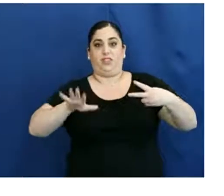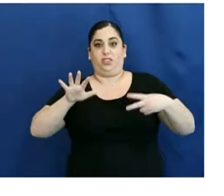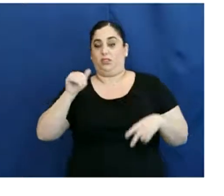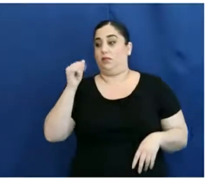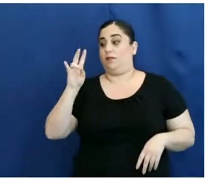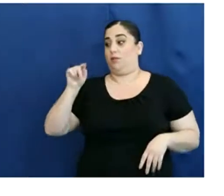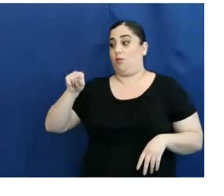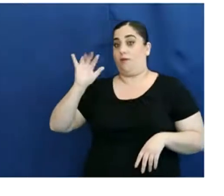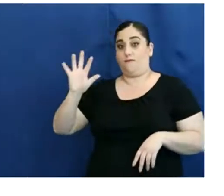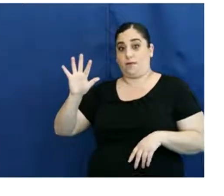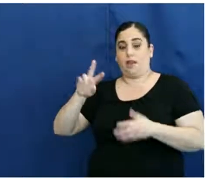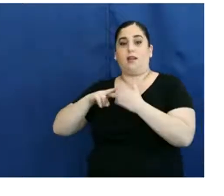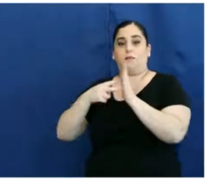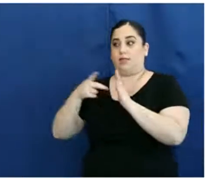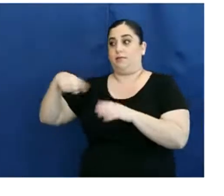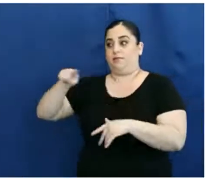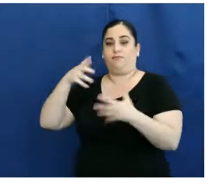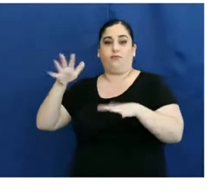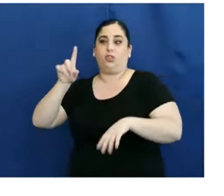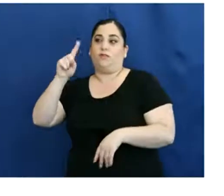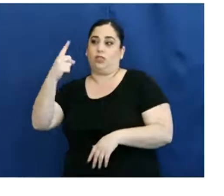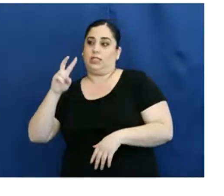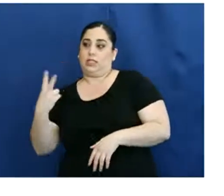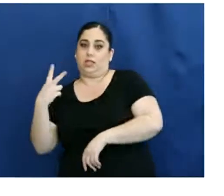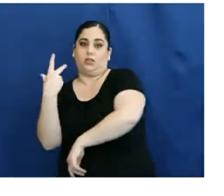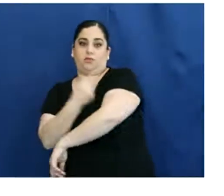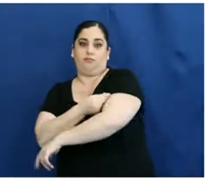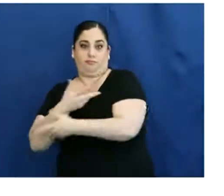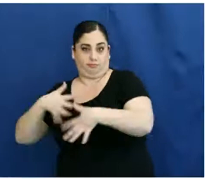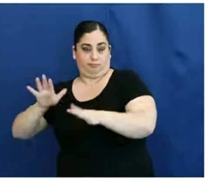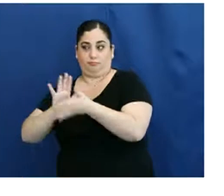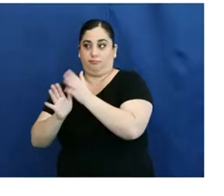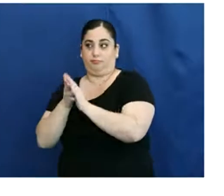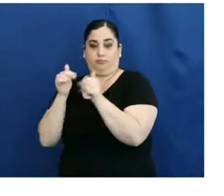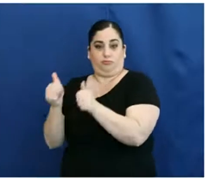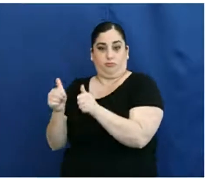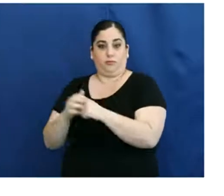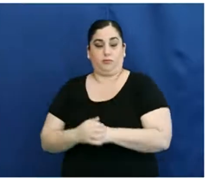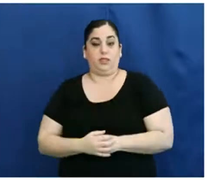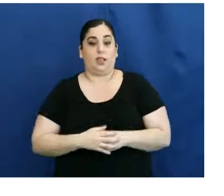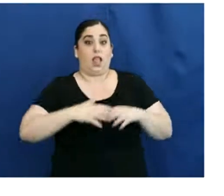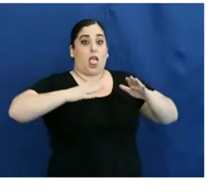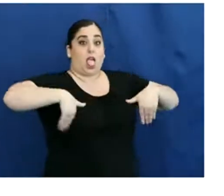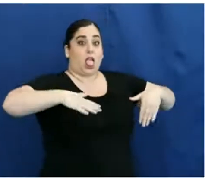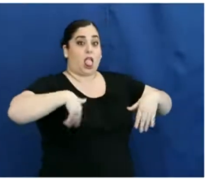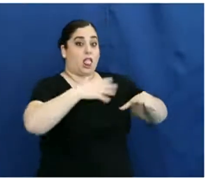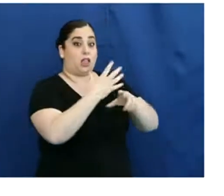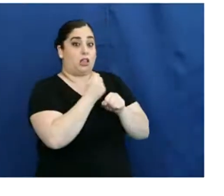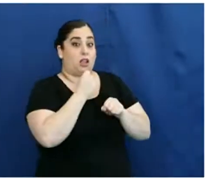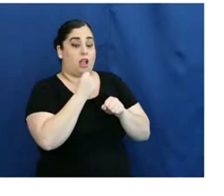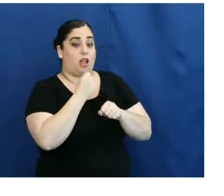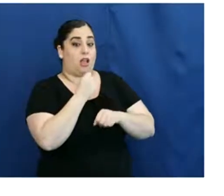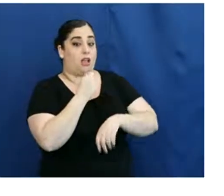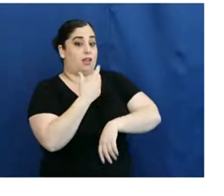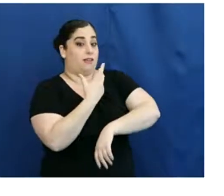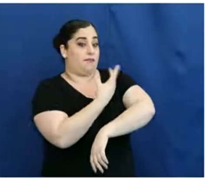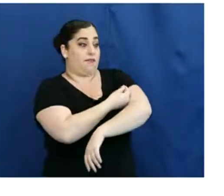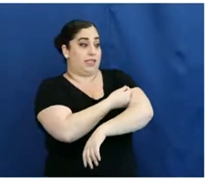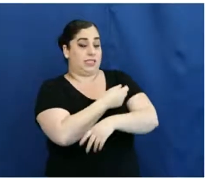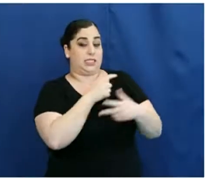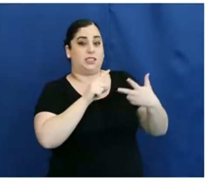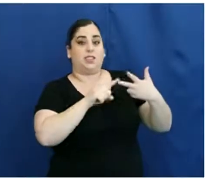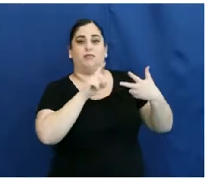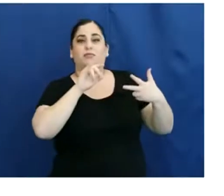can help us get to residents fully vaccinated a little bit quicker. What is scheduled to receive next week is a combination of Pfizer and